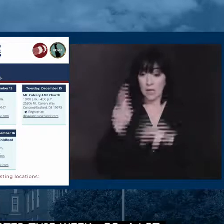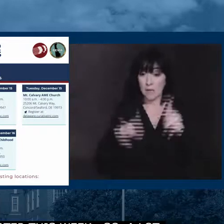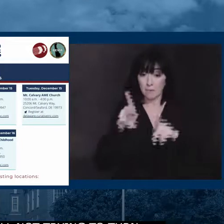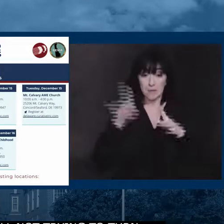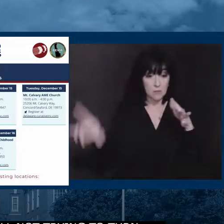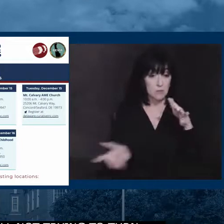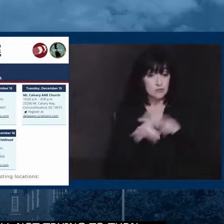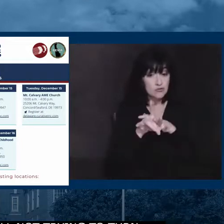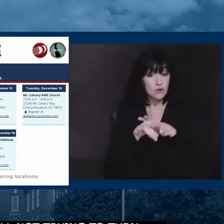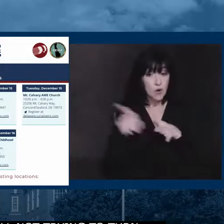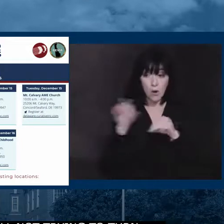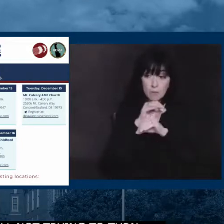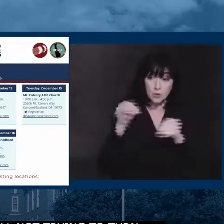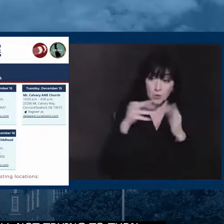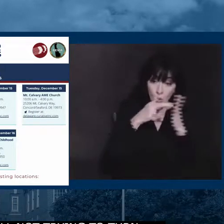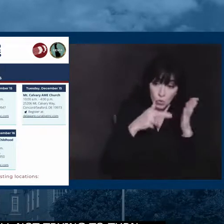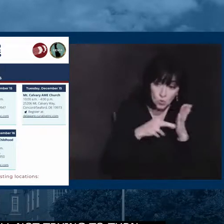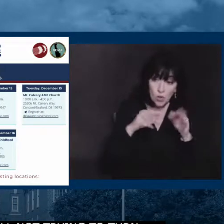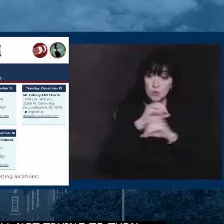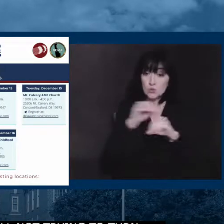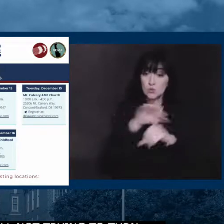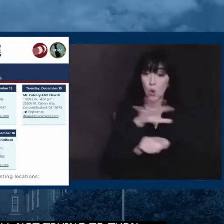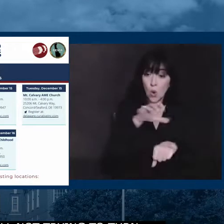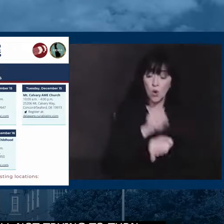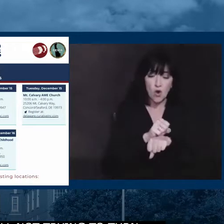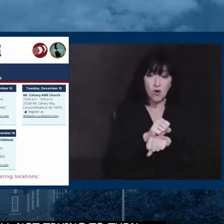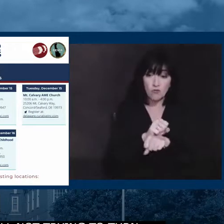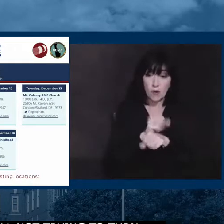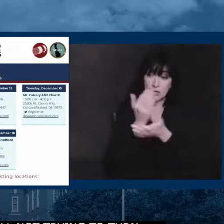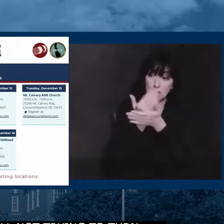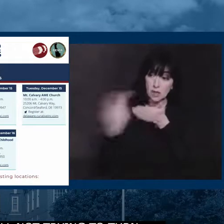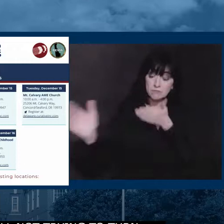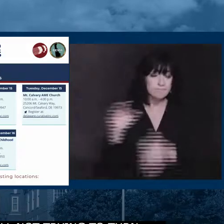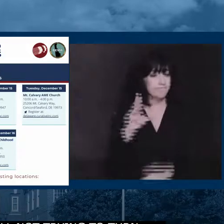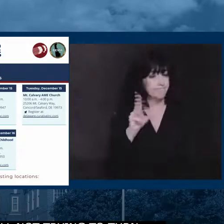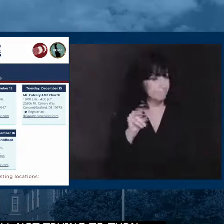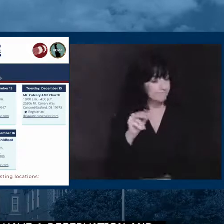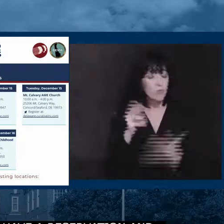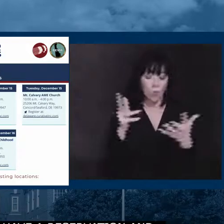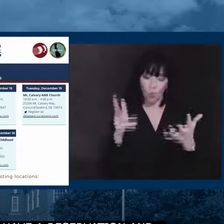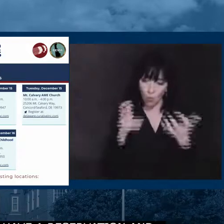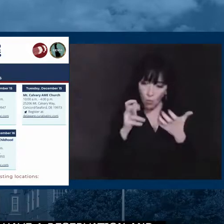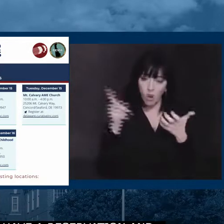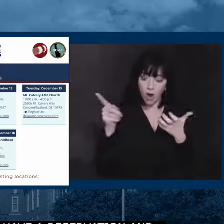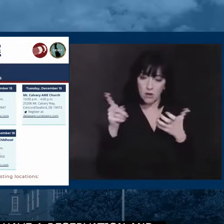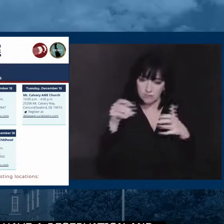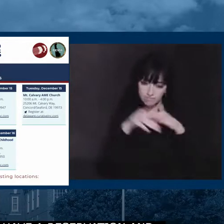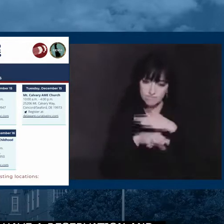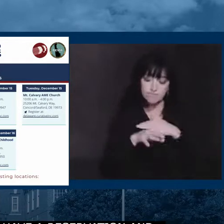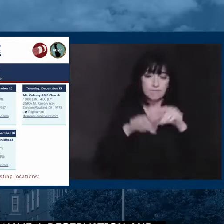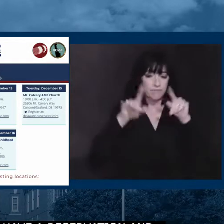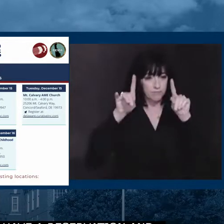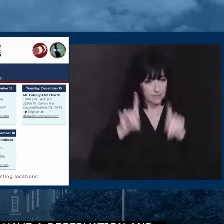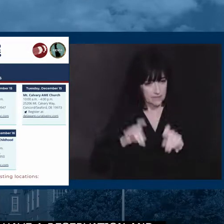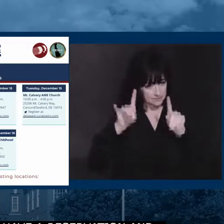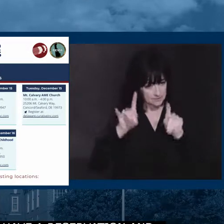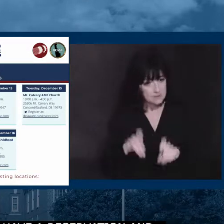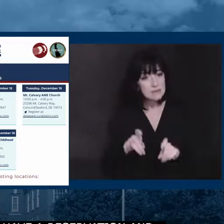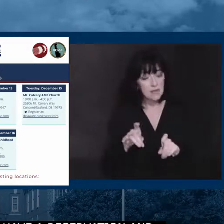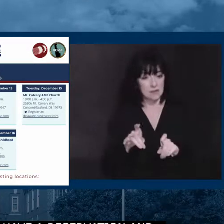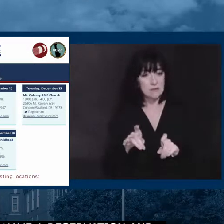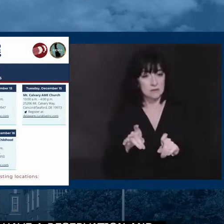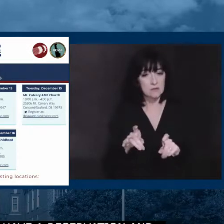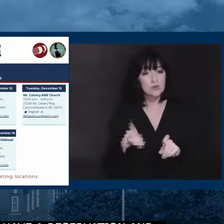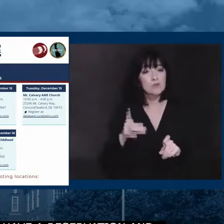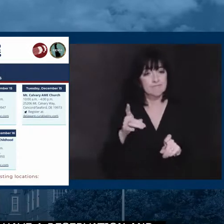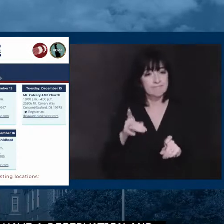don't have a reservation, if you show up on time, we're able to complete your test before we send it away to the labs. That's kind of our litmus test. We did run